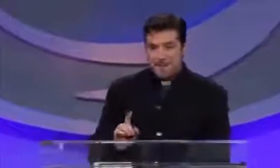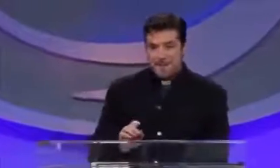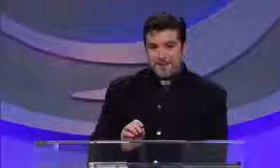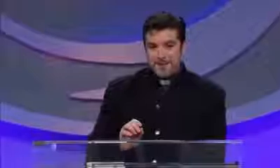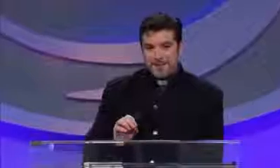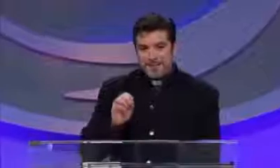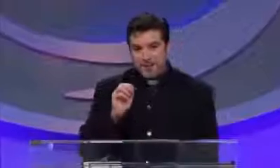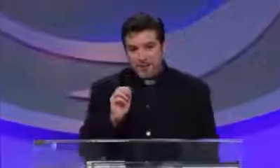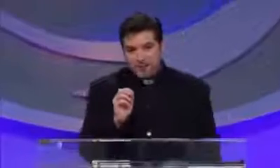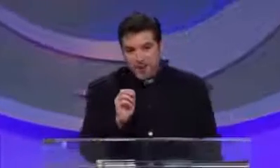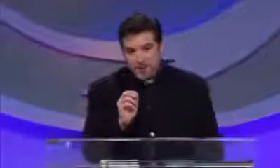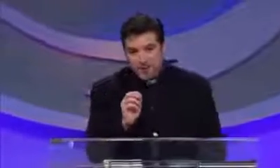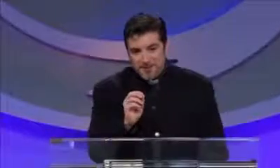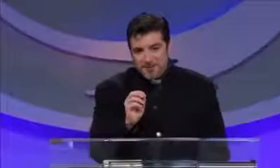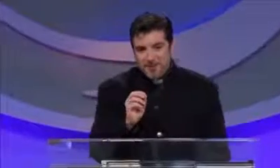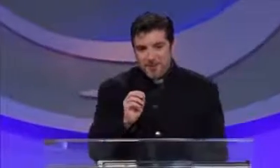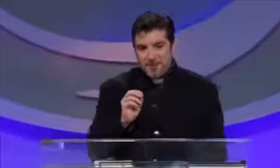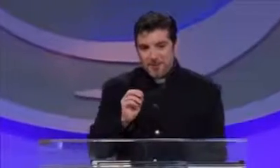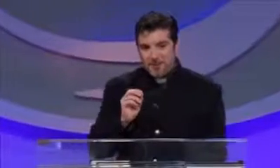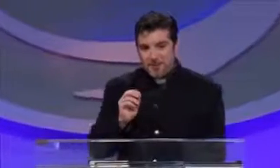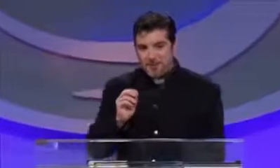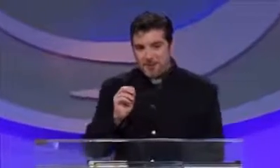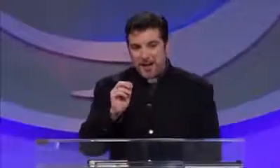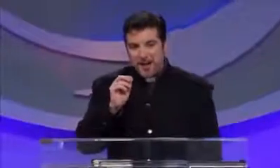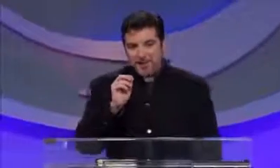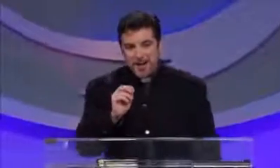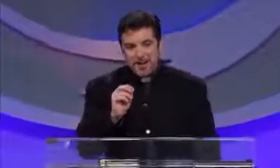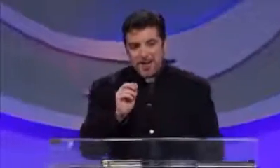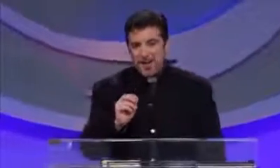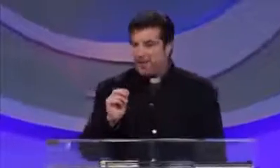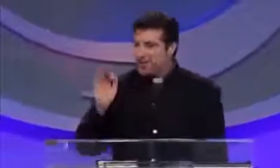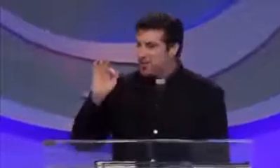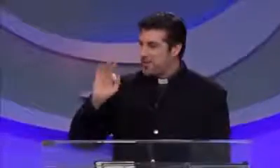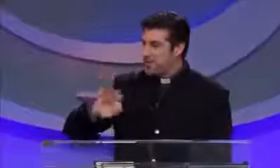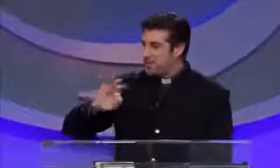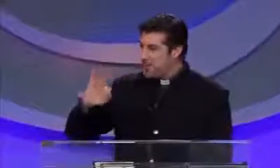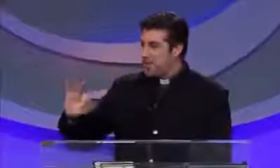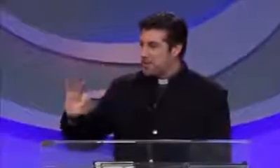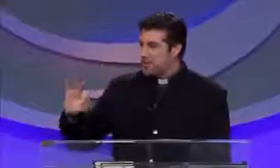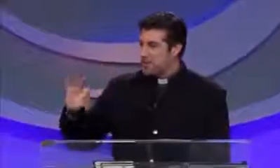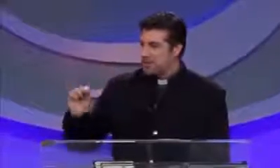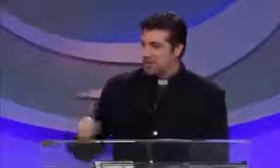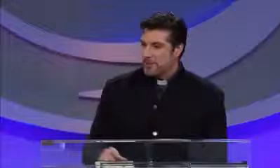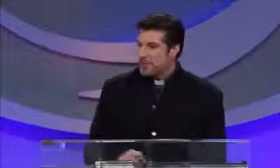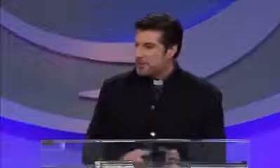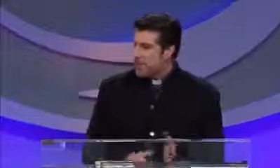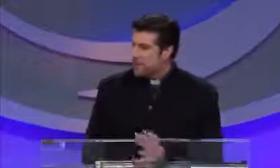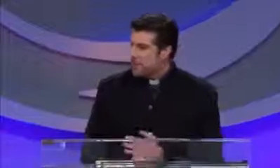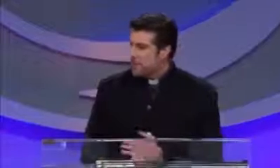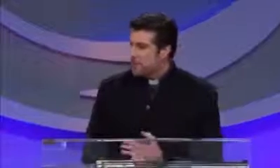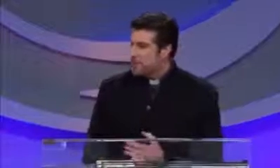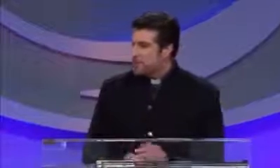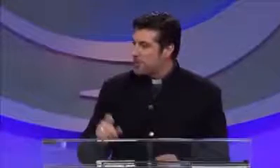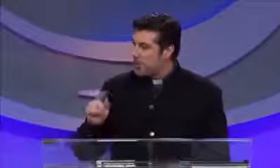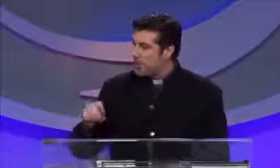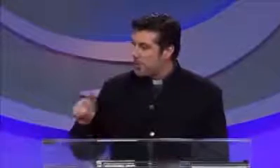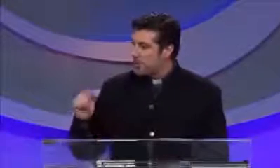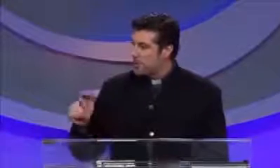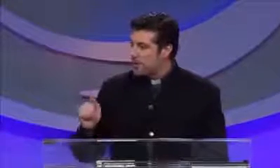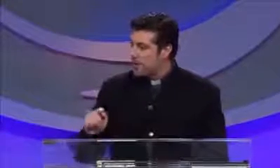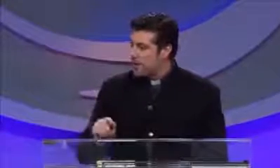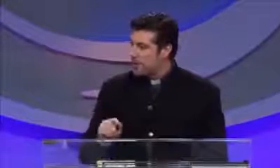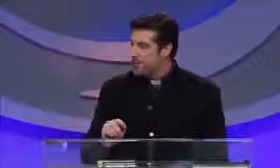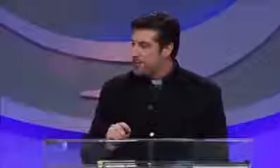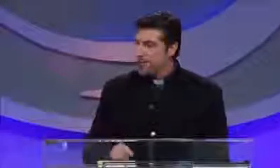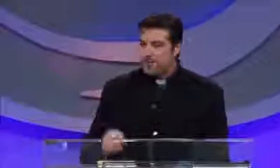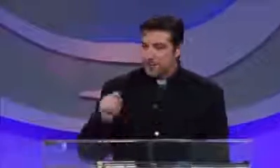Pope, it's a historic moment because I've served three popes because I started working with them when John Paul